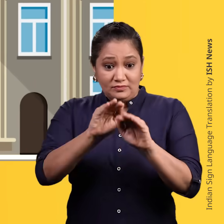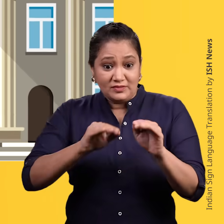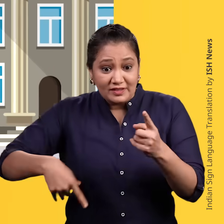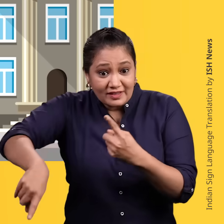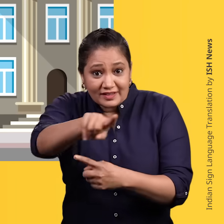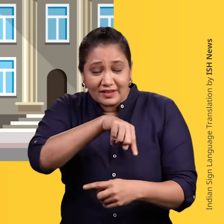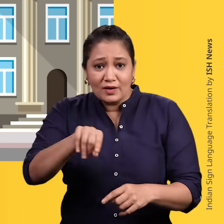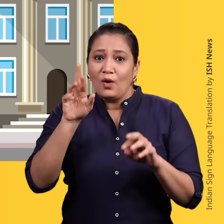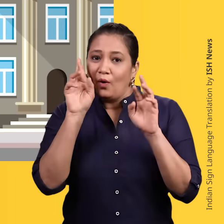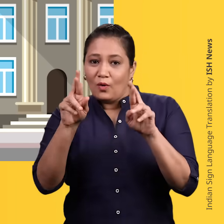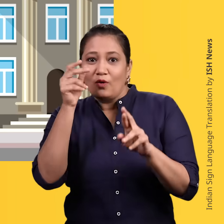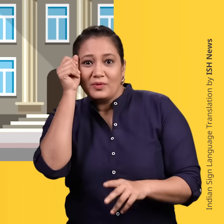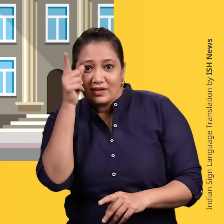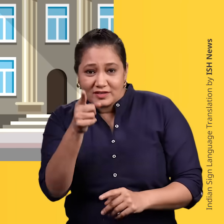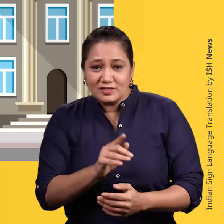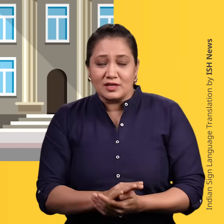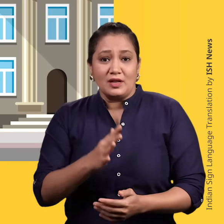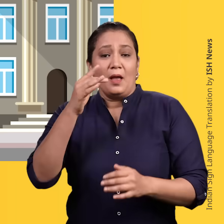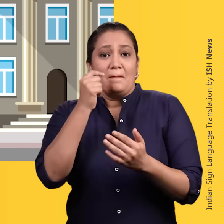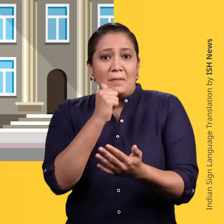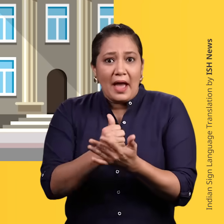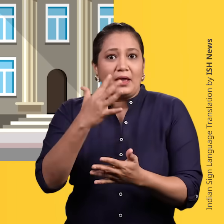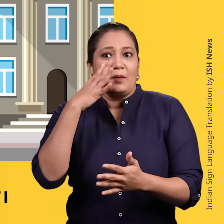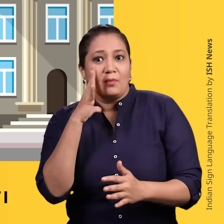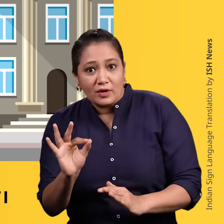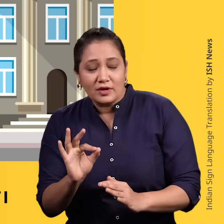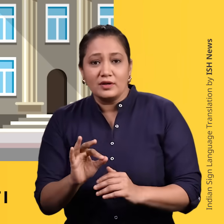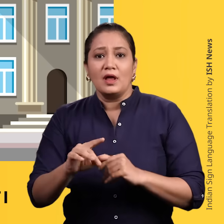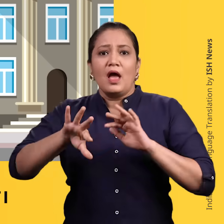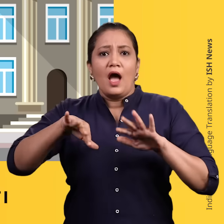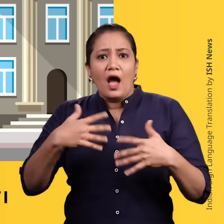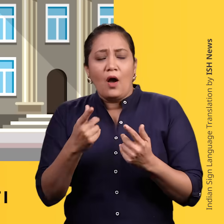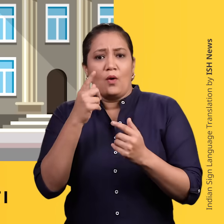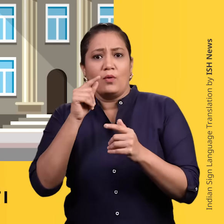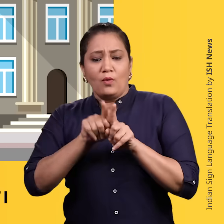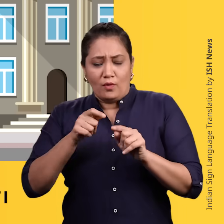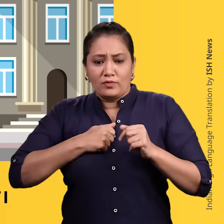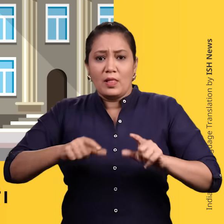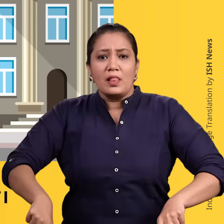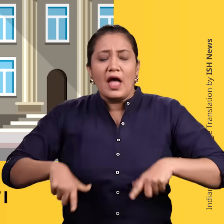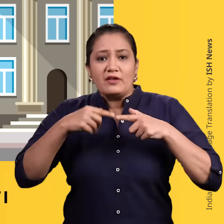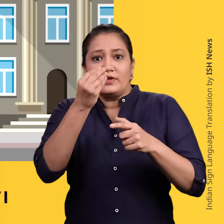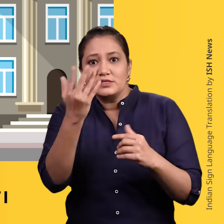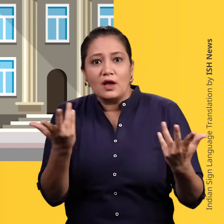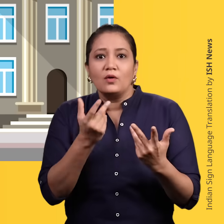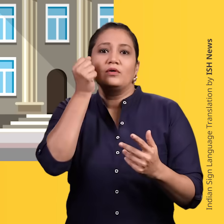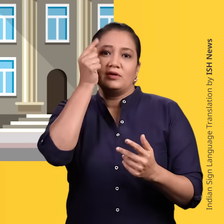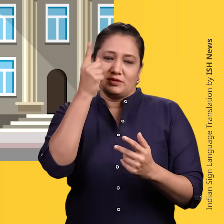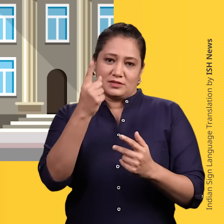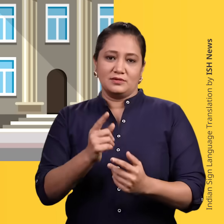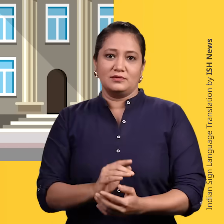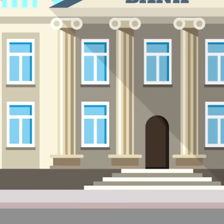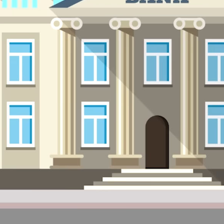Children, hope you understood the importance of banks and how they make our lives easy.